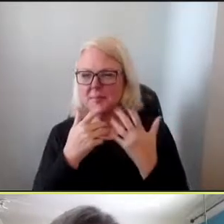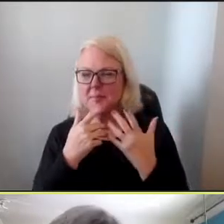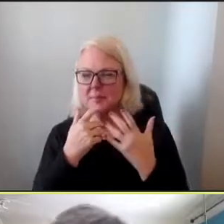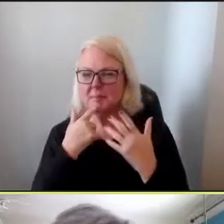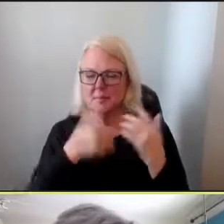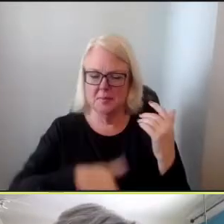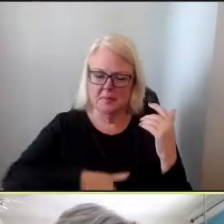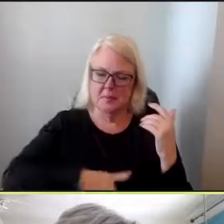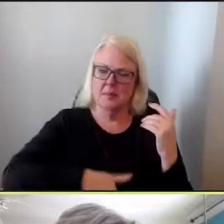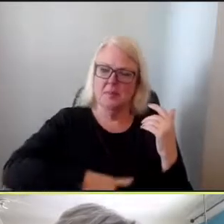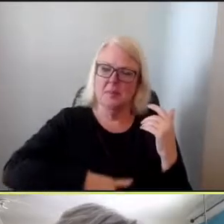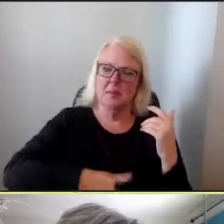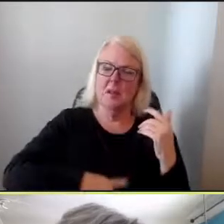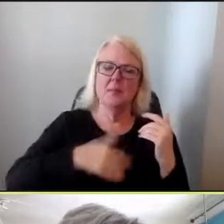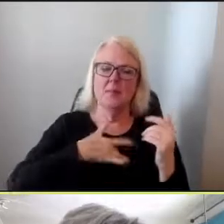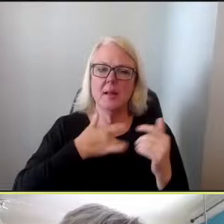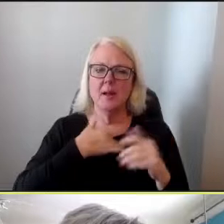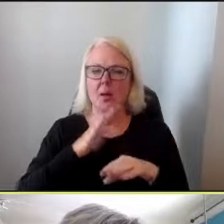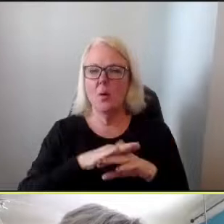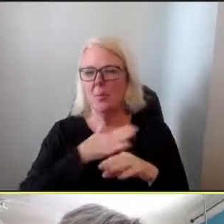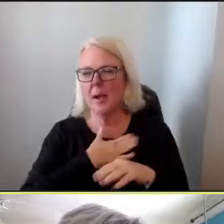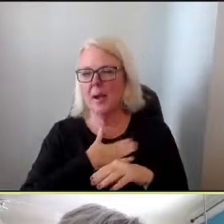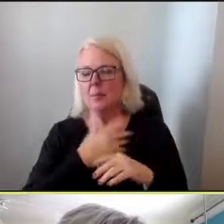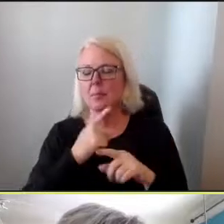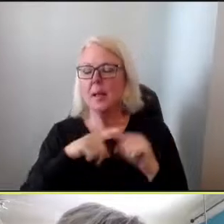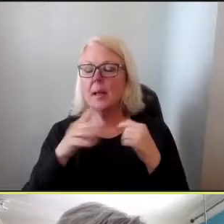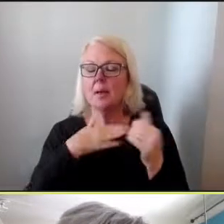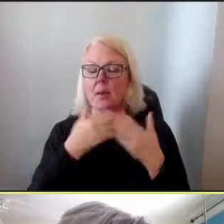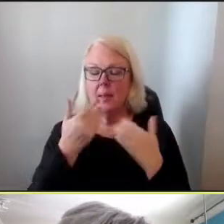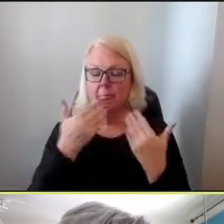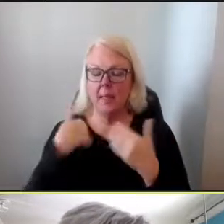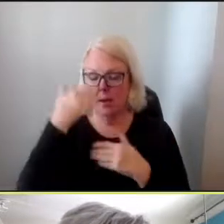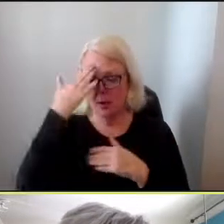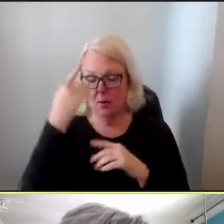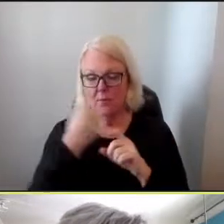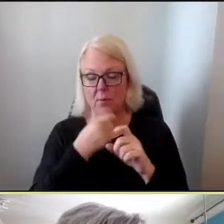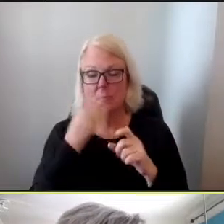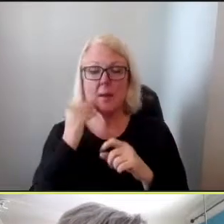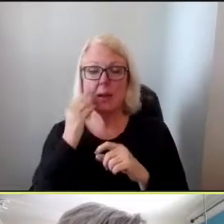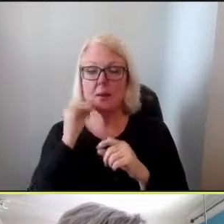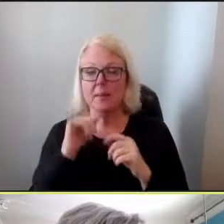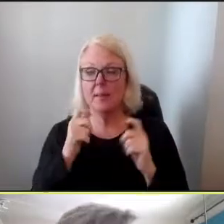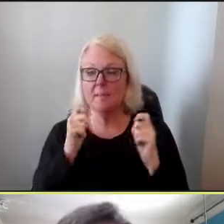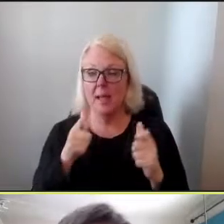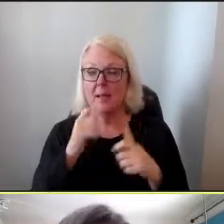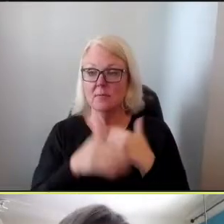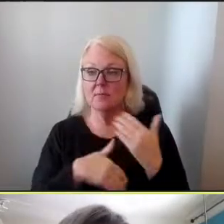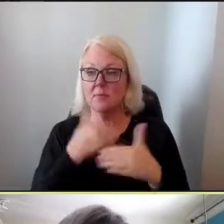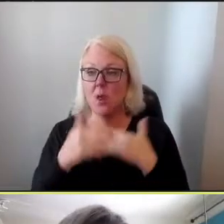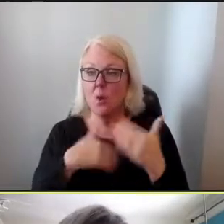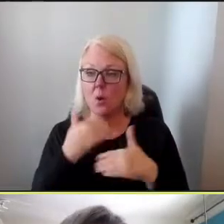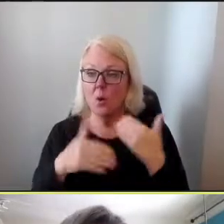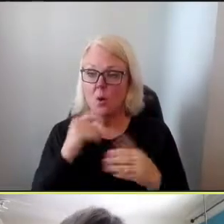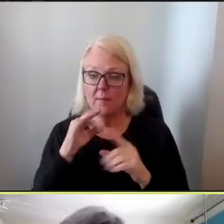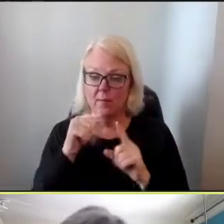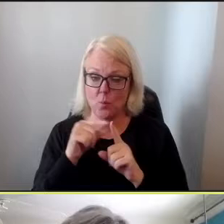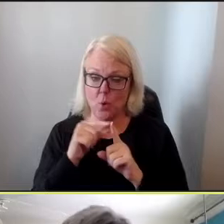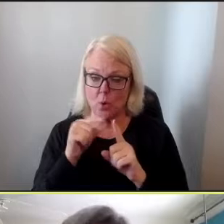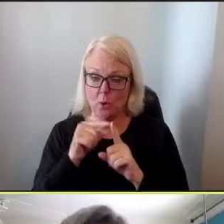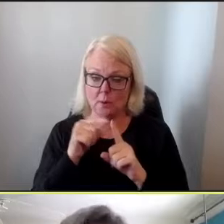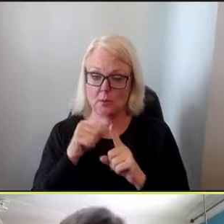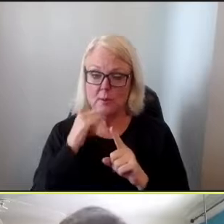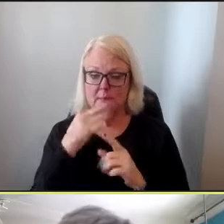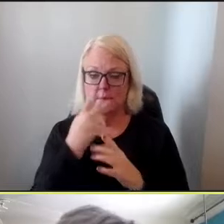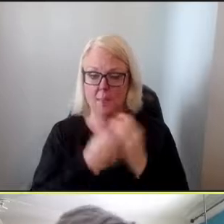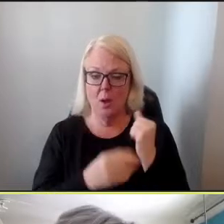gut call on my part. The thing is, I knew from experience that a fast flowing torrent of words, if they're